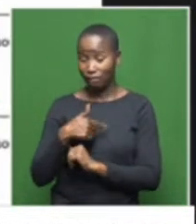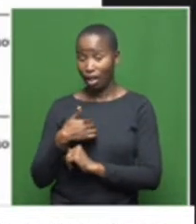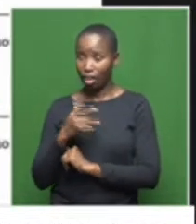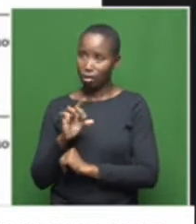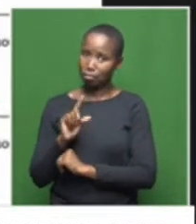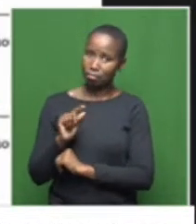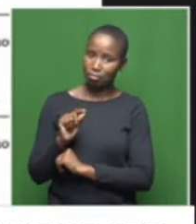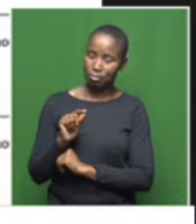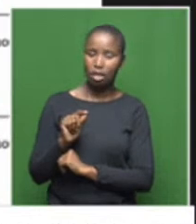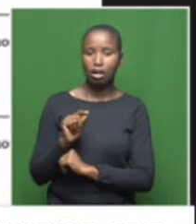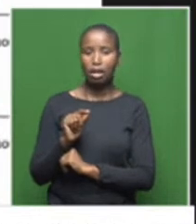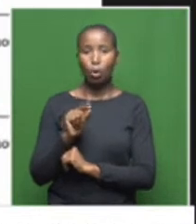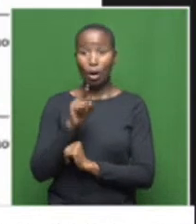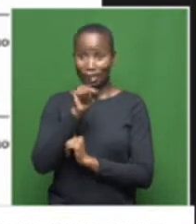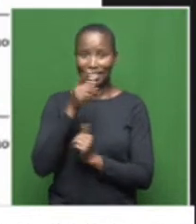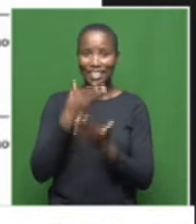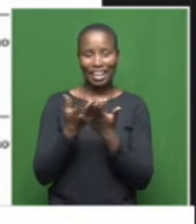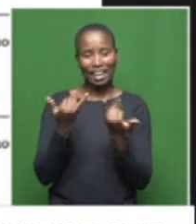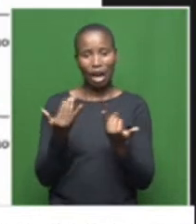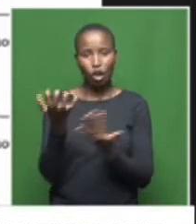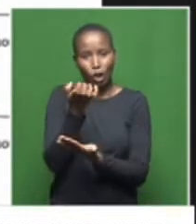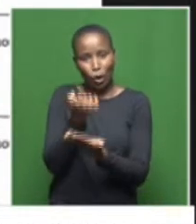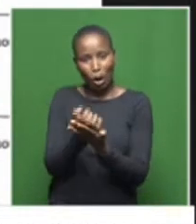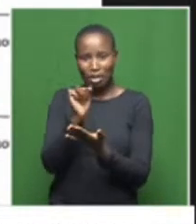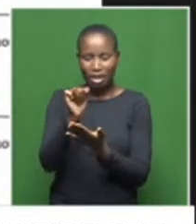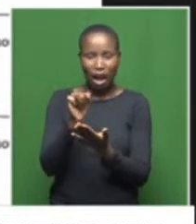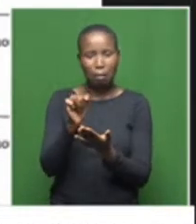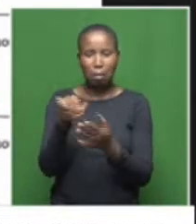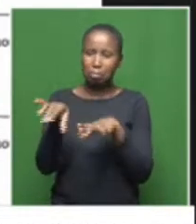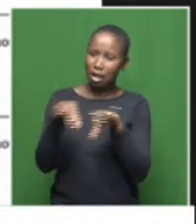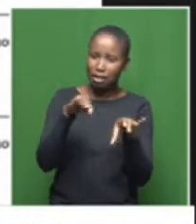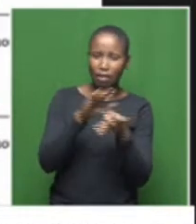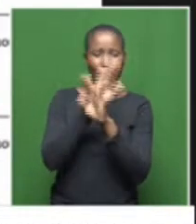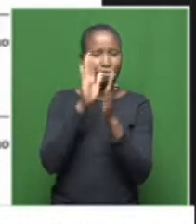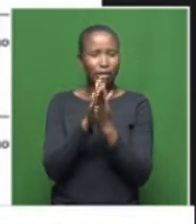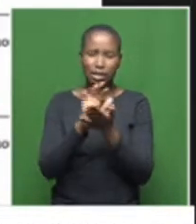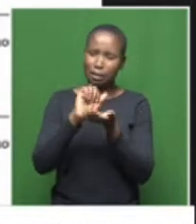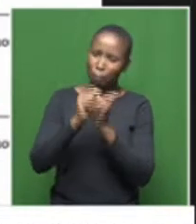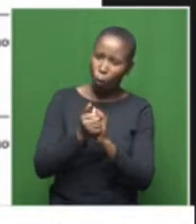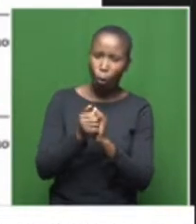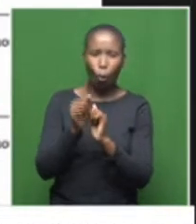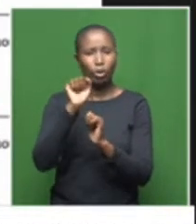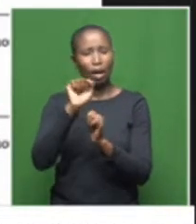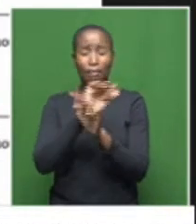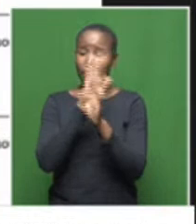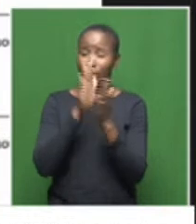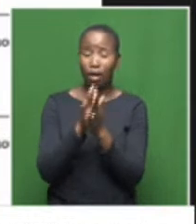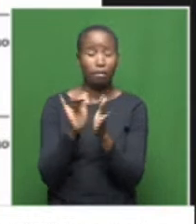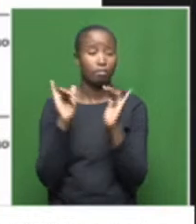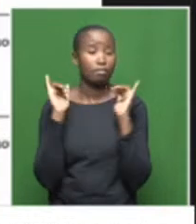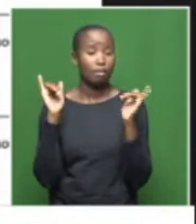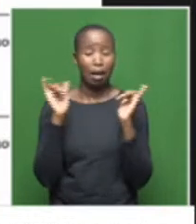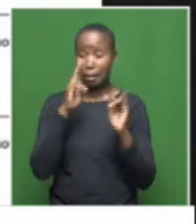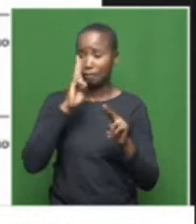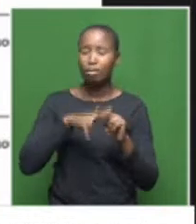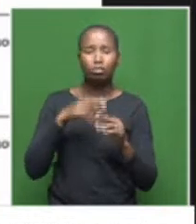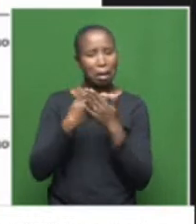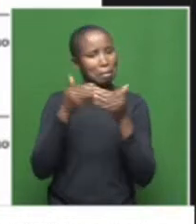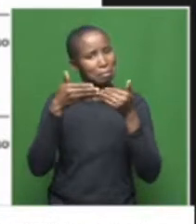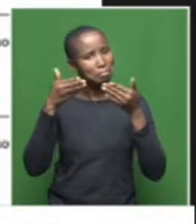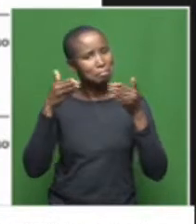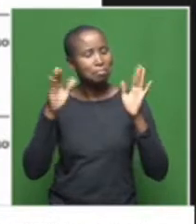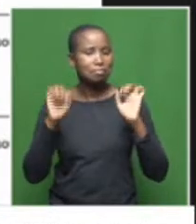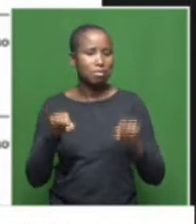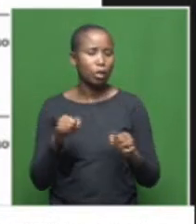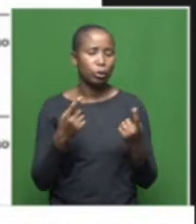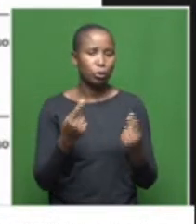which enables them to open up many activities, including sports activities with full attendance. So the future